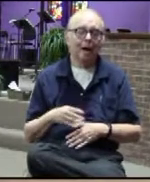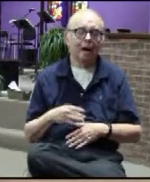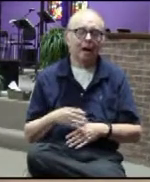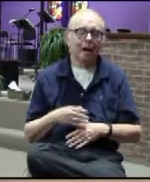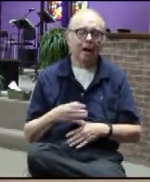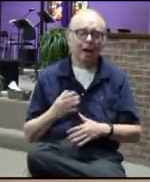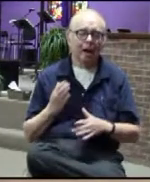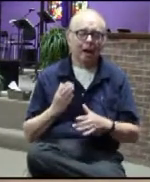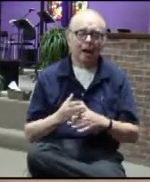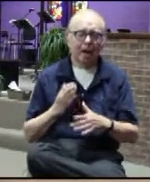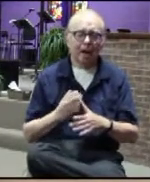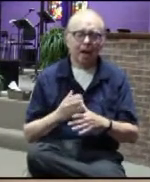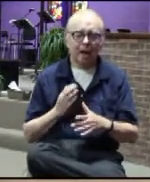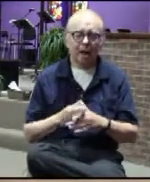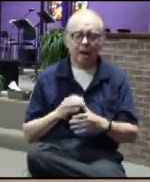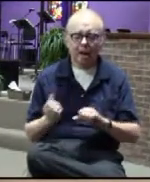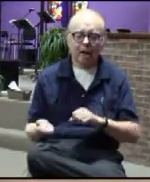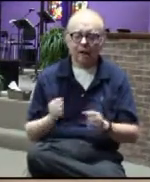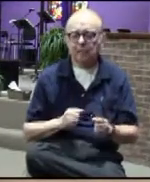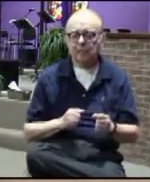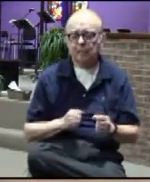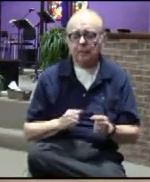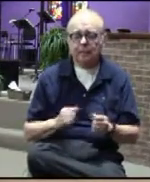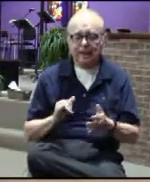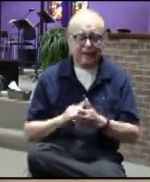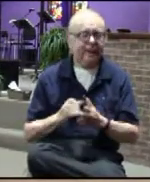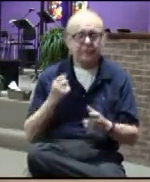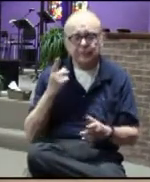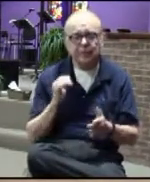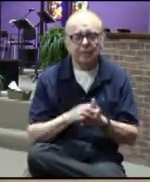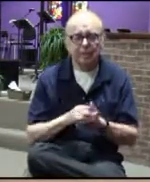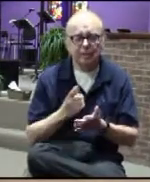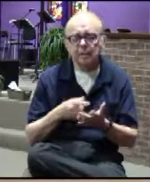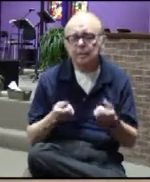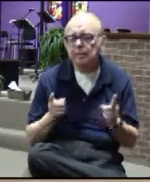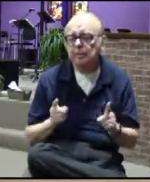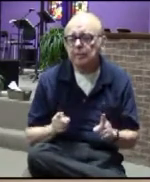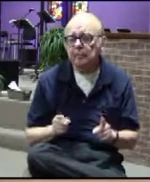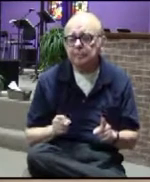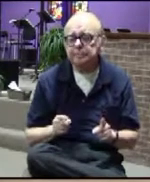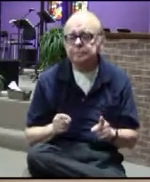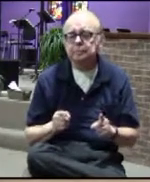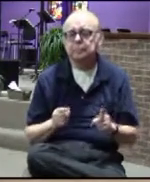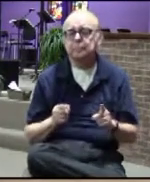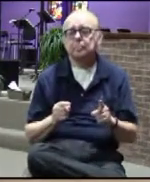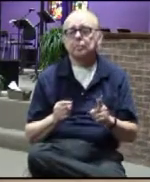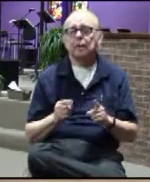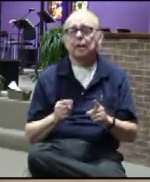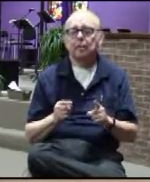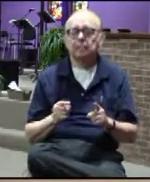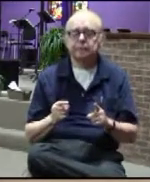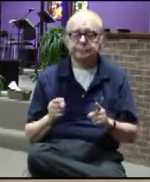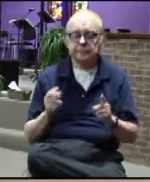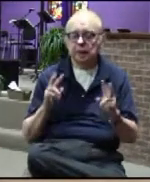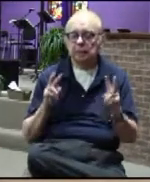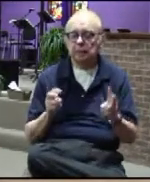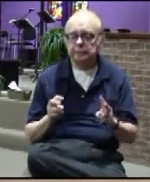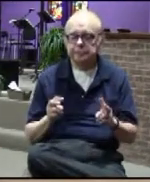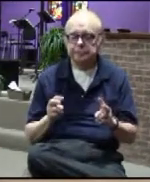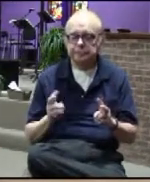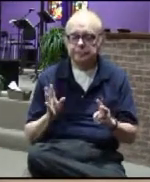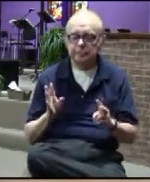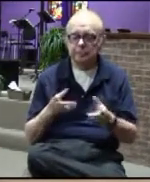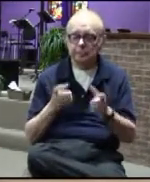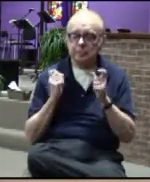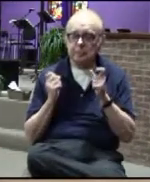interruption you calling in a baptism yes he got it but what happened it said and